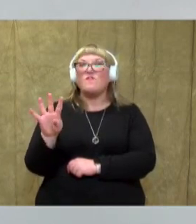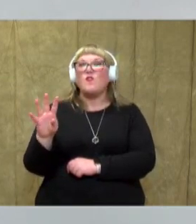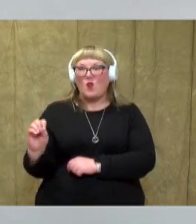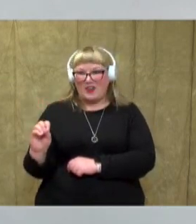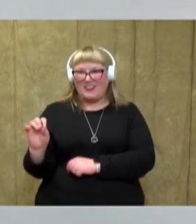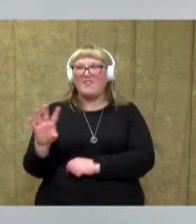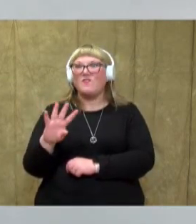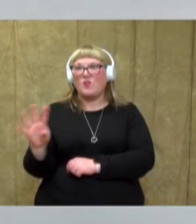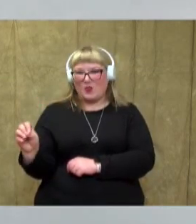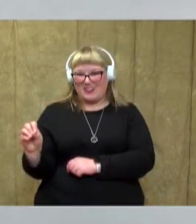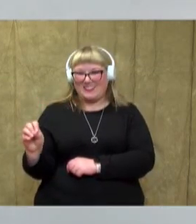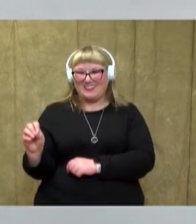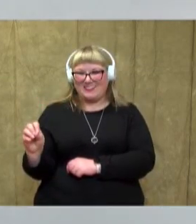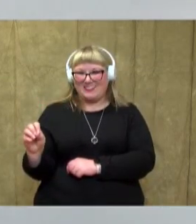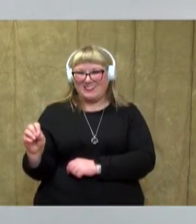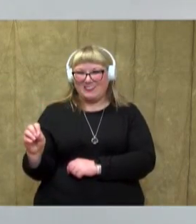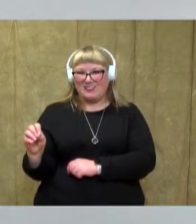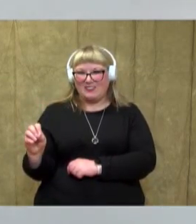40,